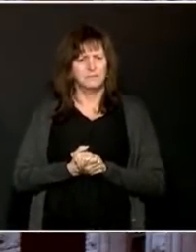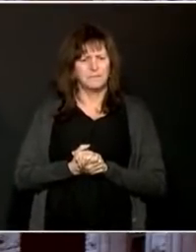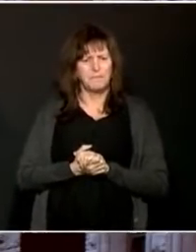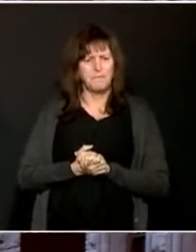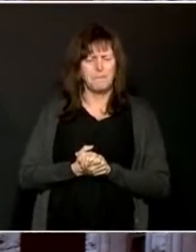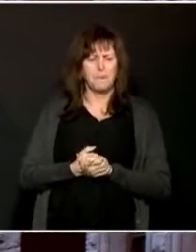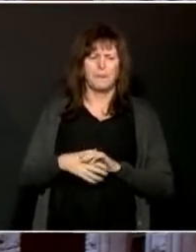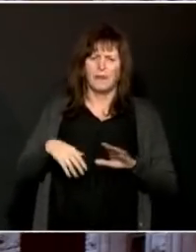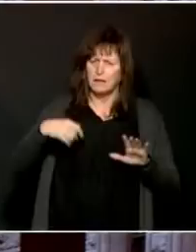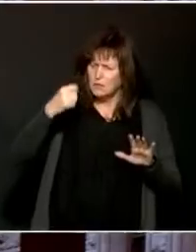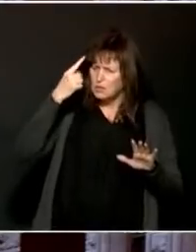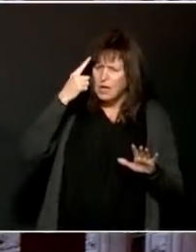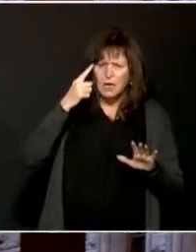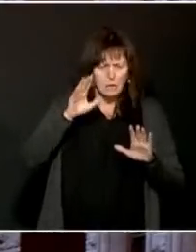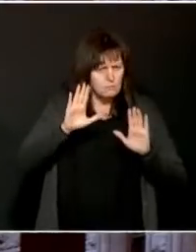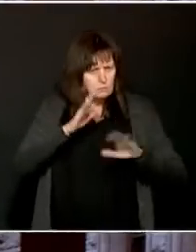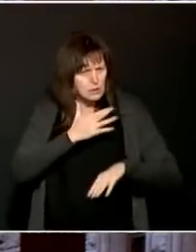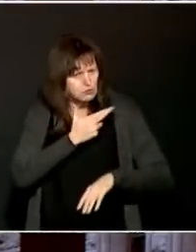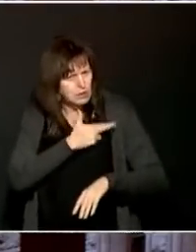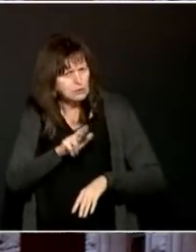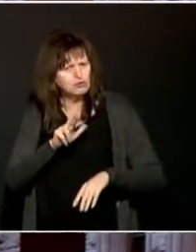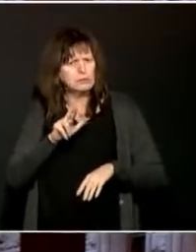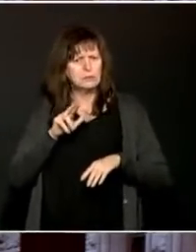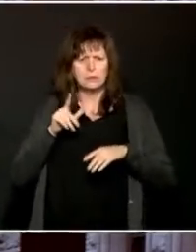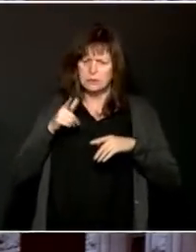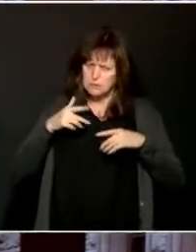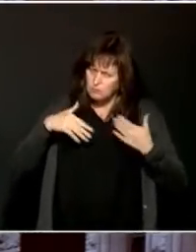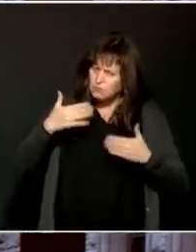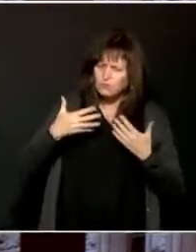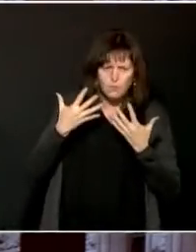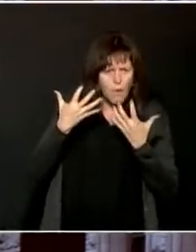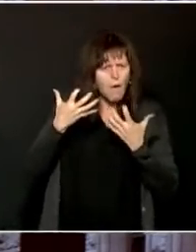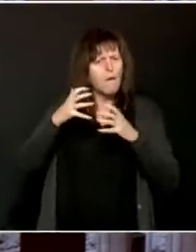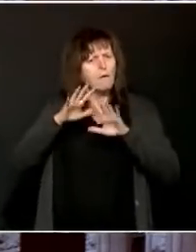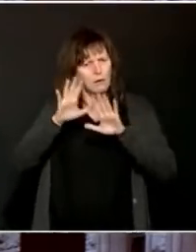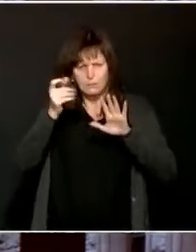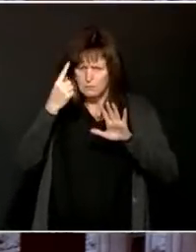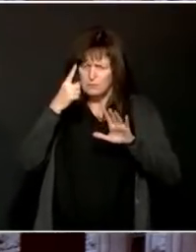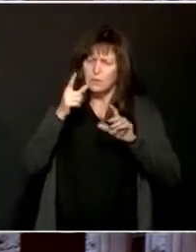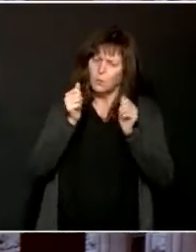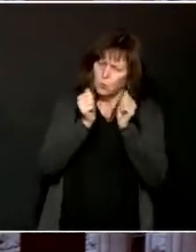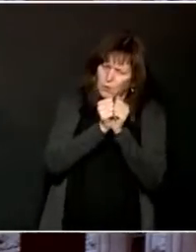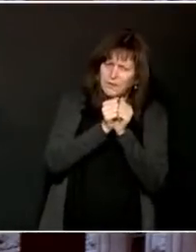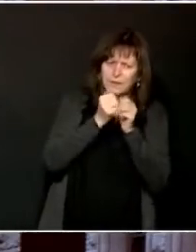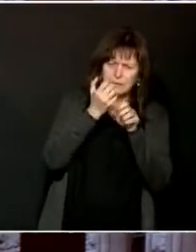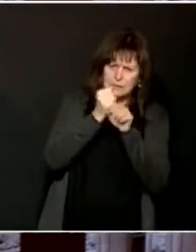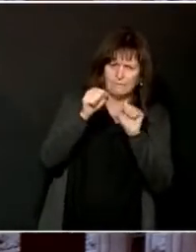religious ceremonies and rites in there. So it's a contrast with some things being